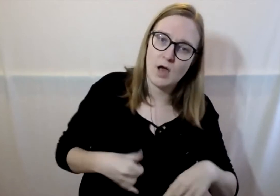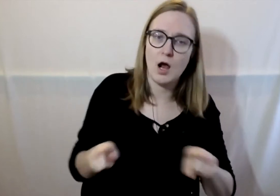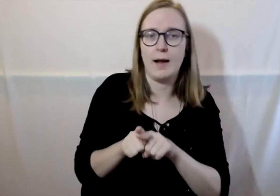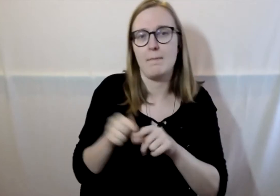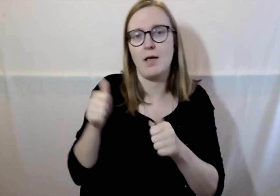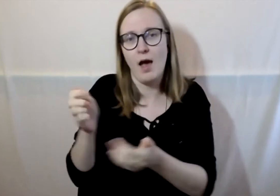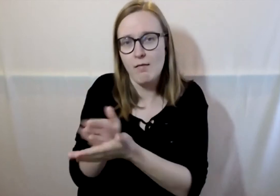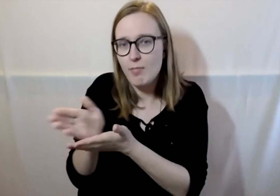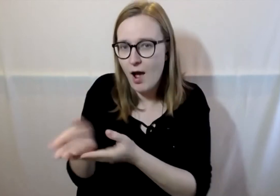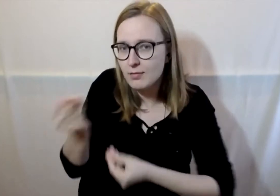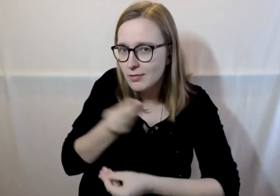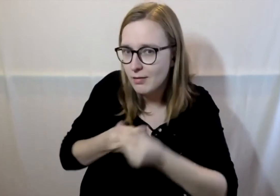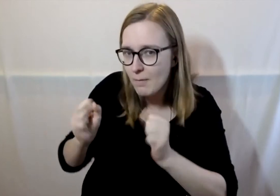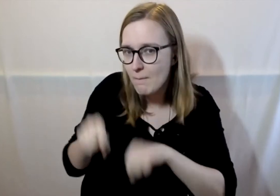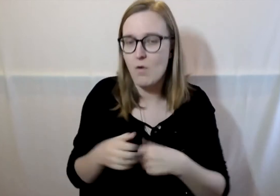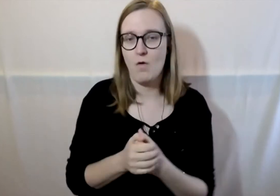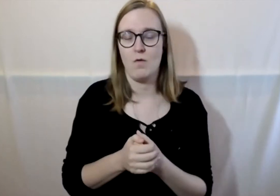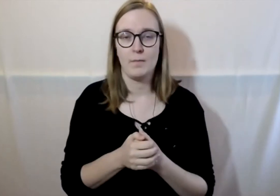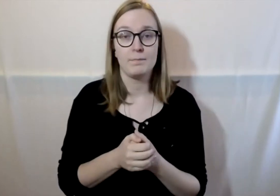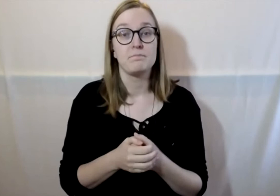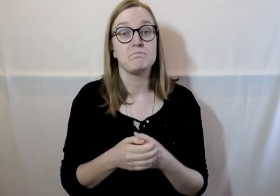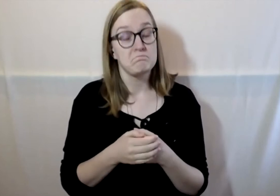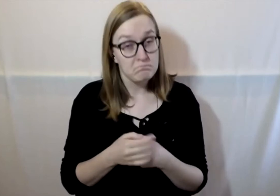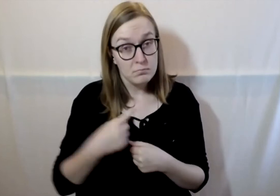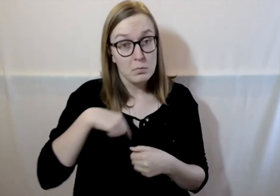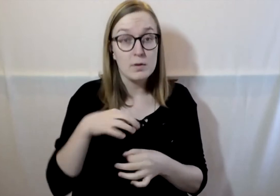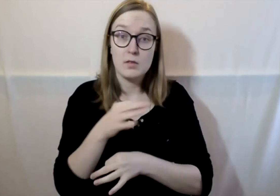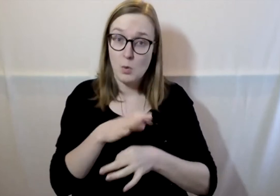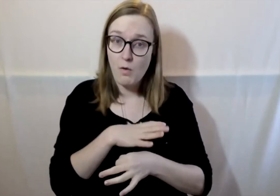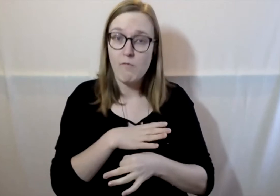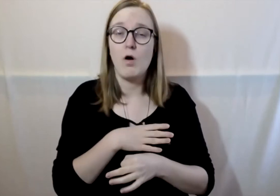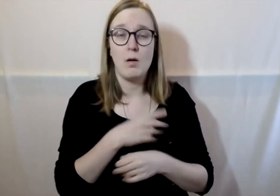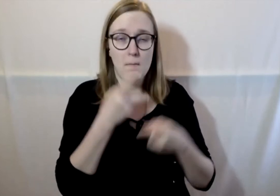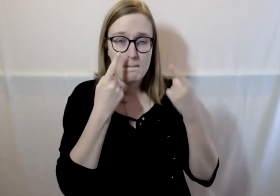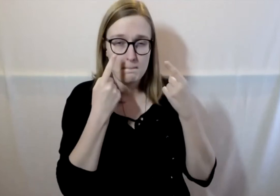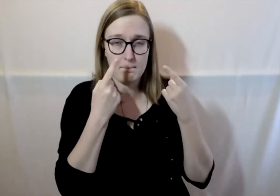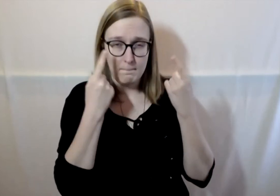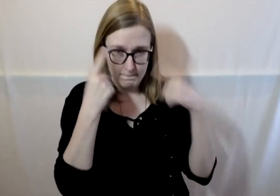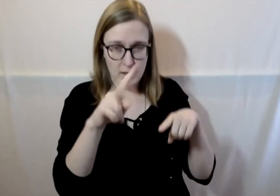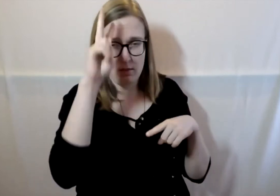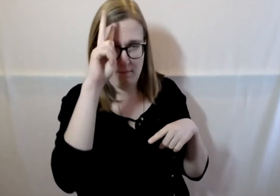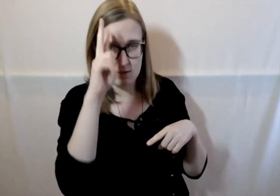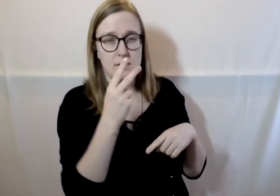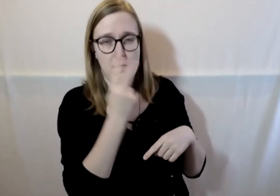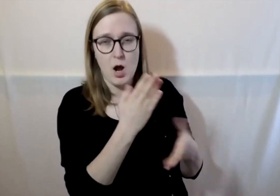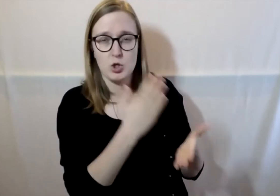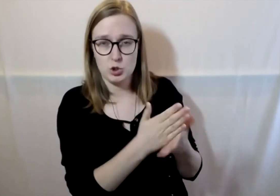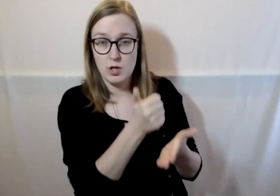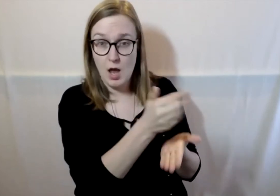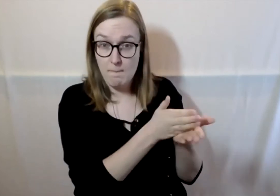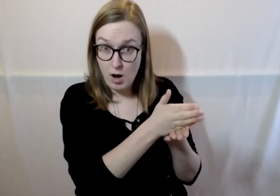out the good experience of some countries, and also in Lithuania,